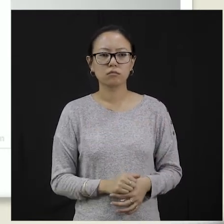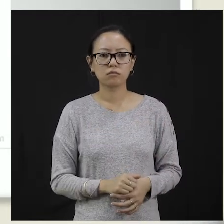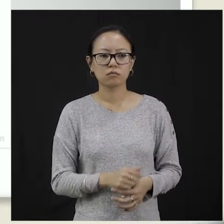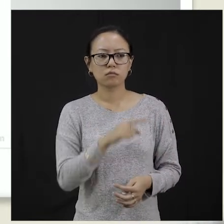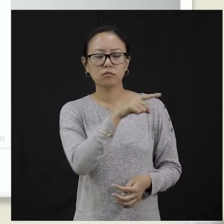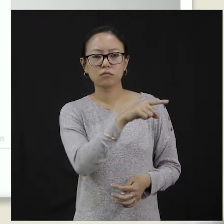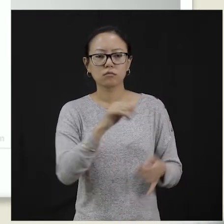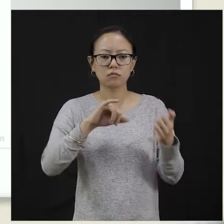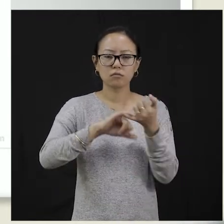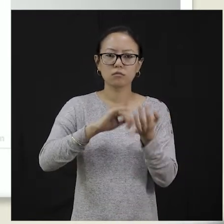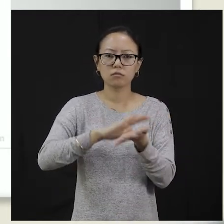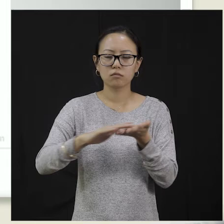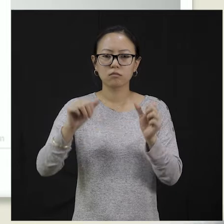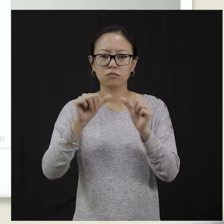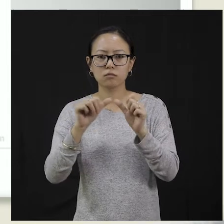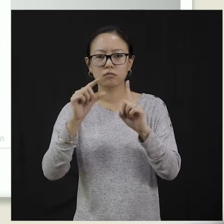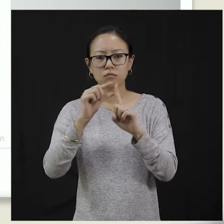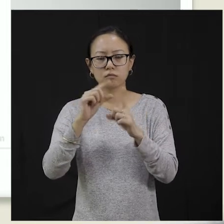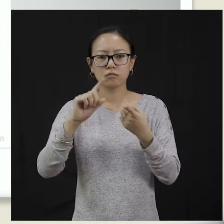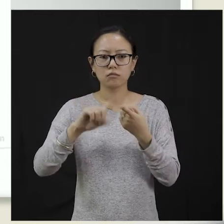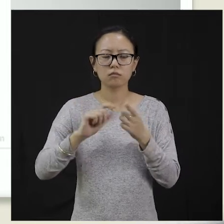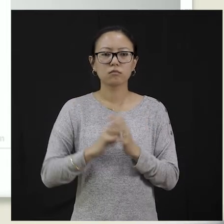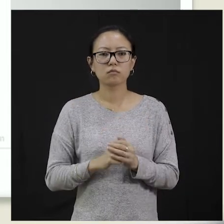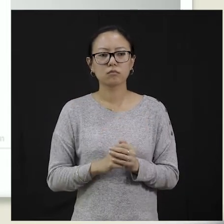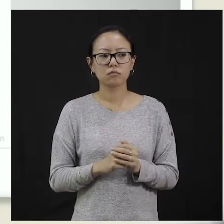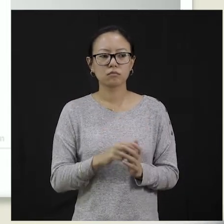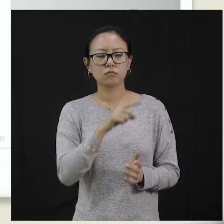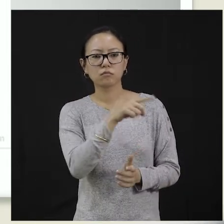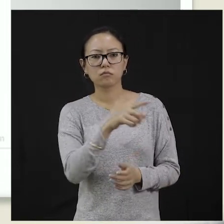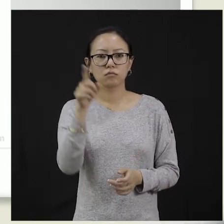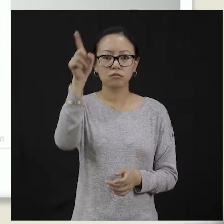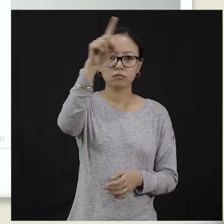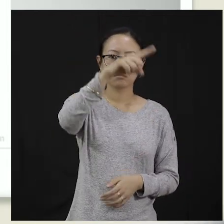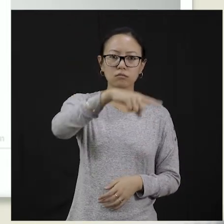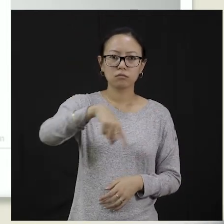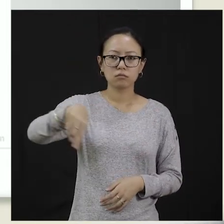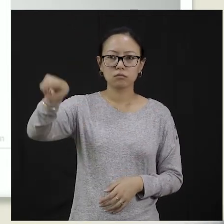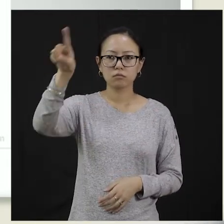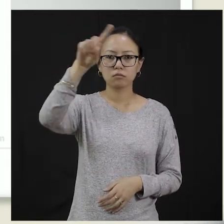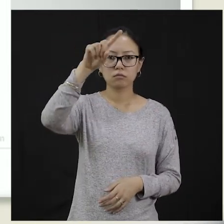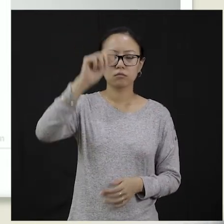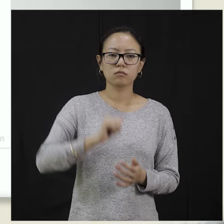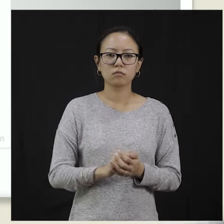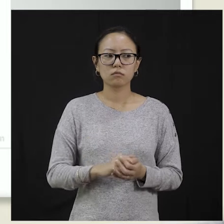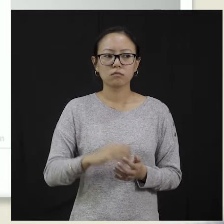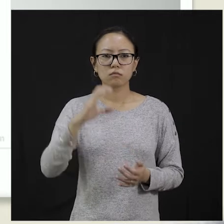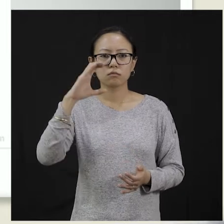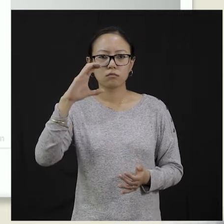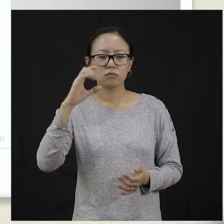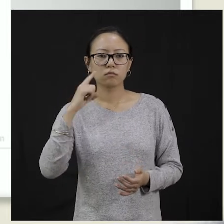shape, that is circle. Circle. This is circle.